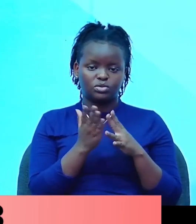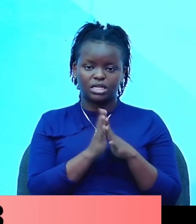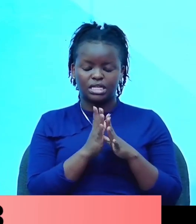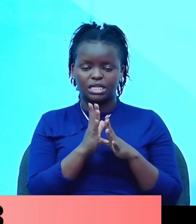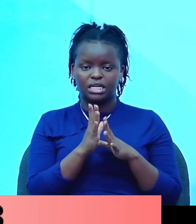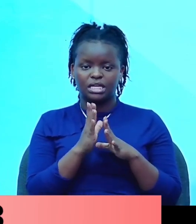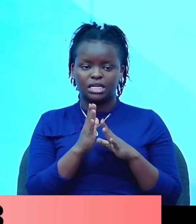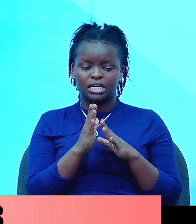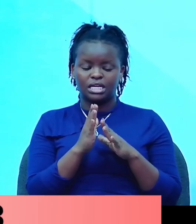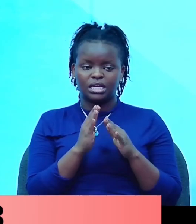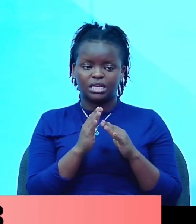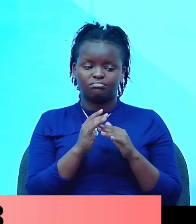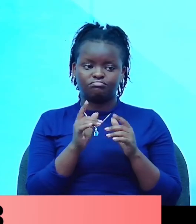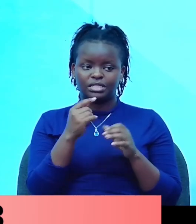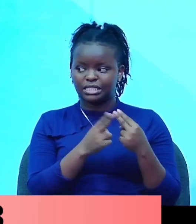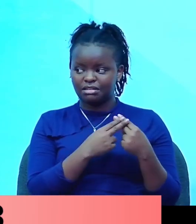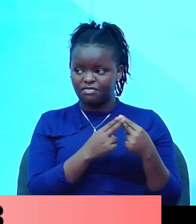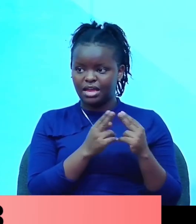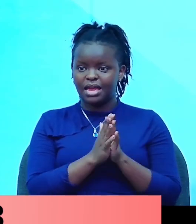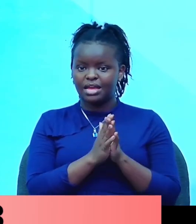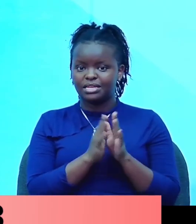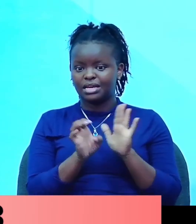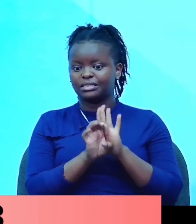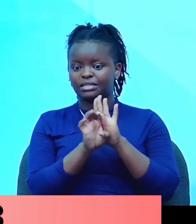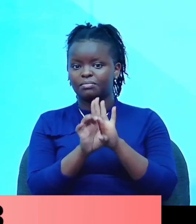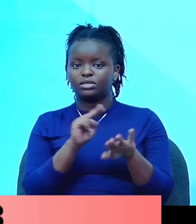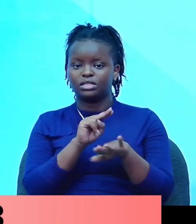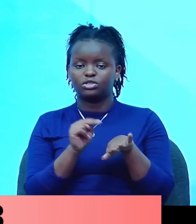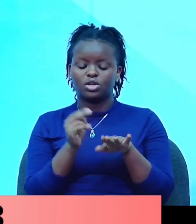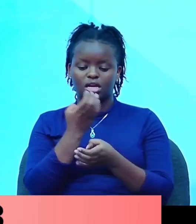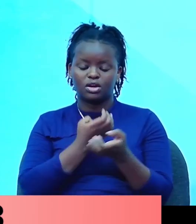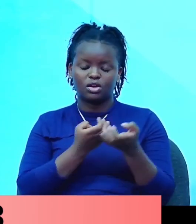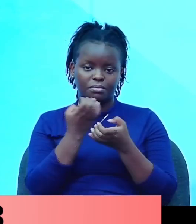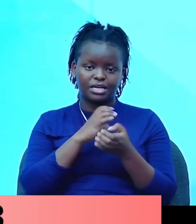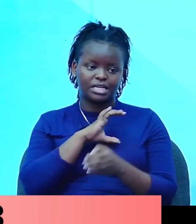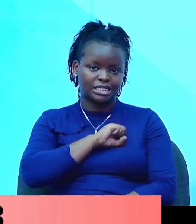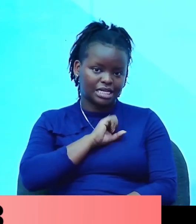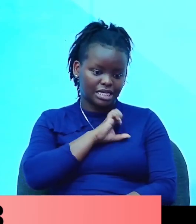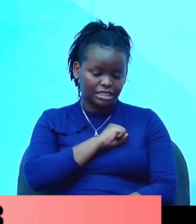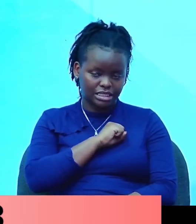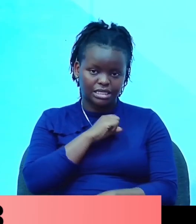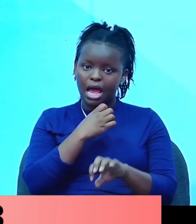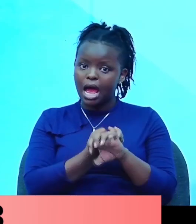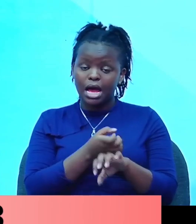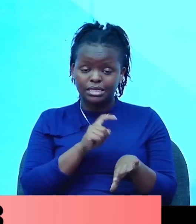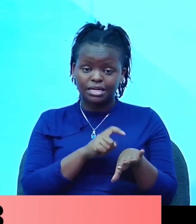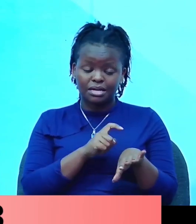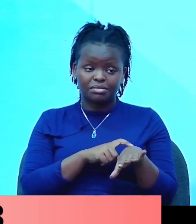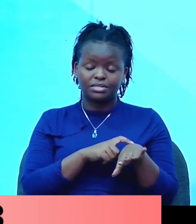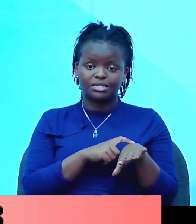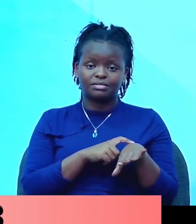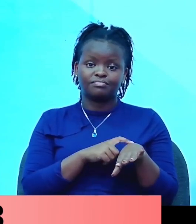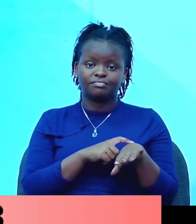saving and, for example, national economic resilience? Because tough times call for tough